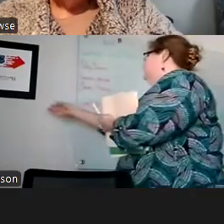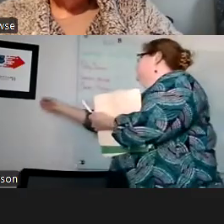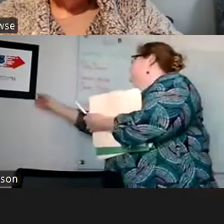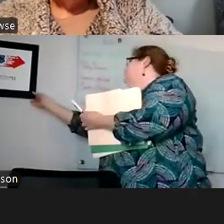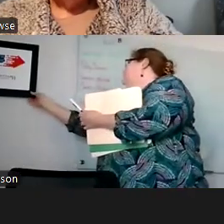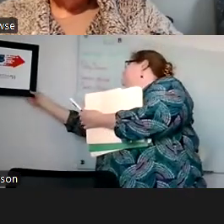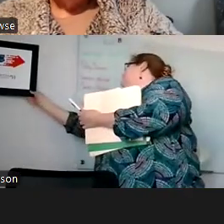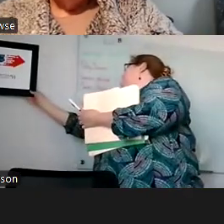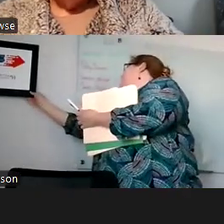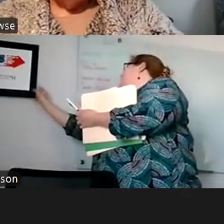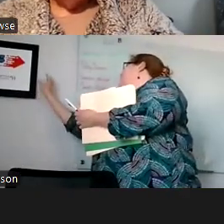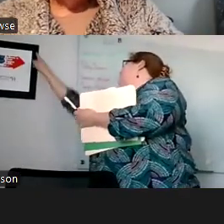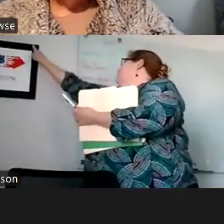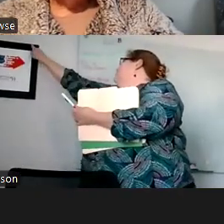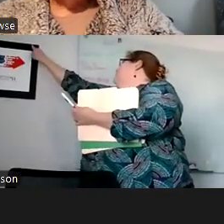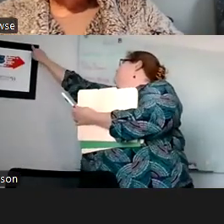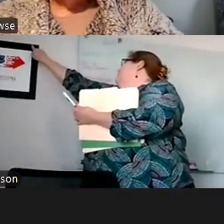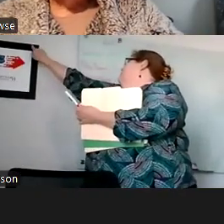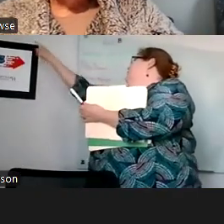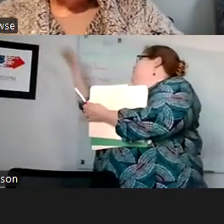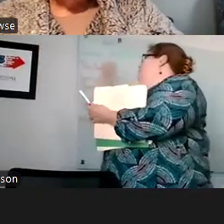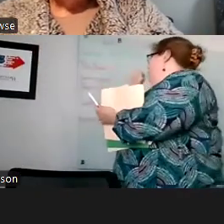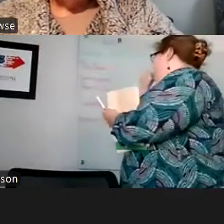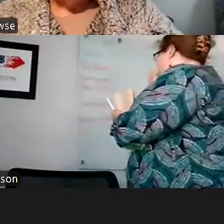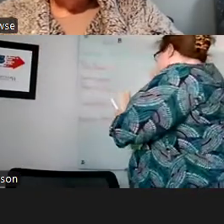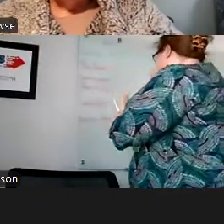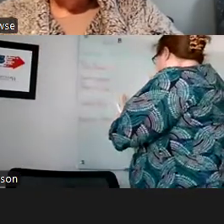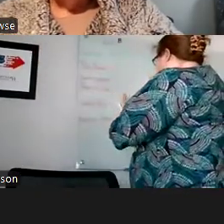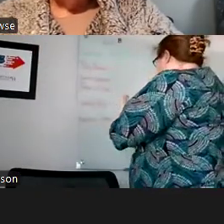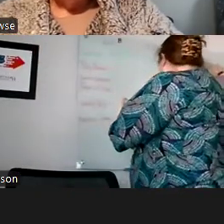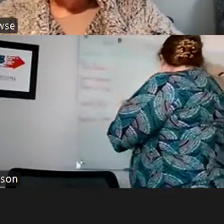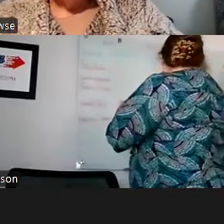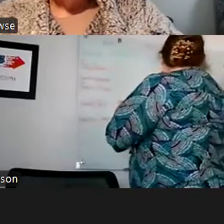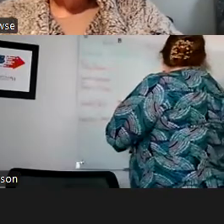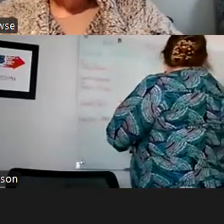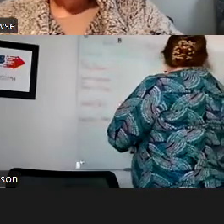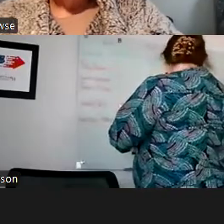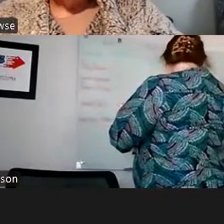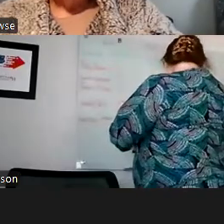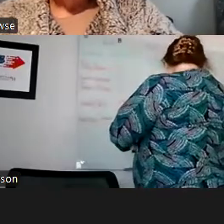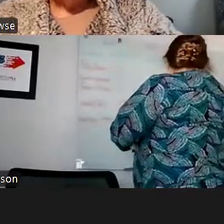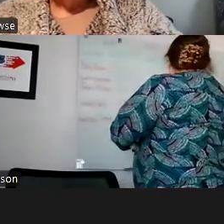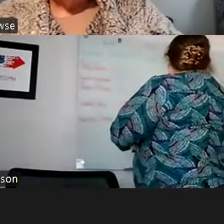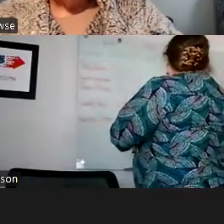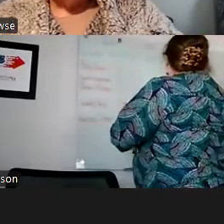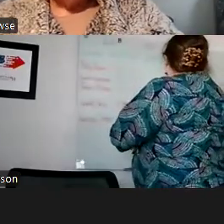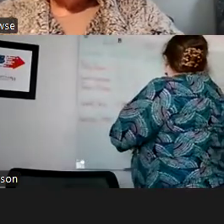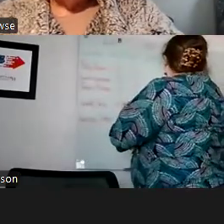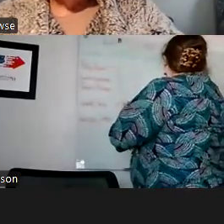All right, Pat? Just to sum up that piece, and this is Yeah. what this slide does, it sums up what we just went through.